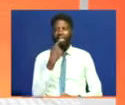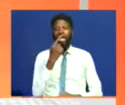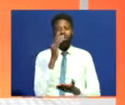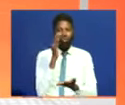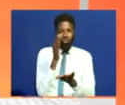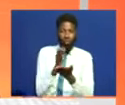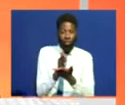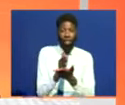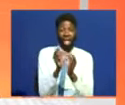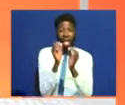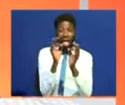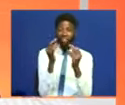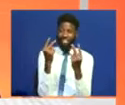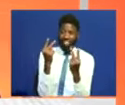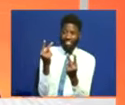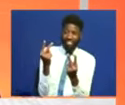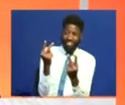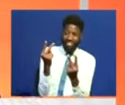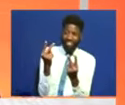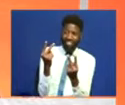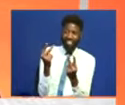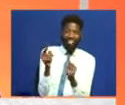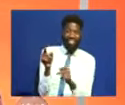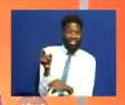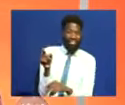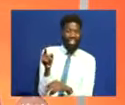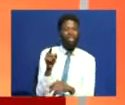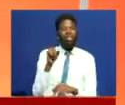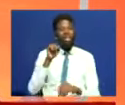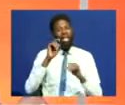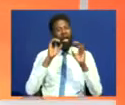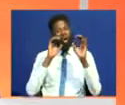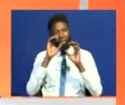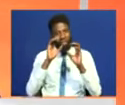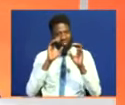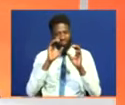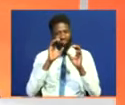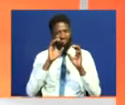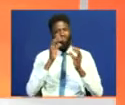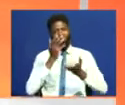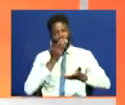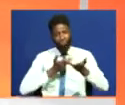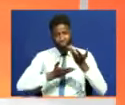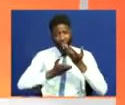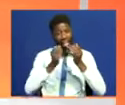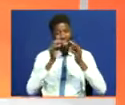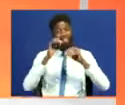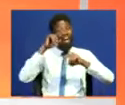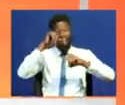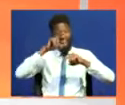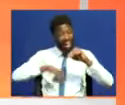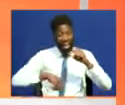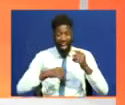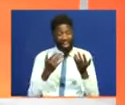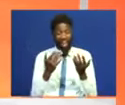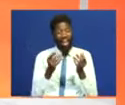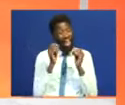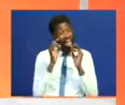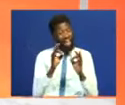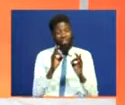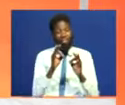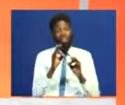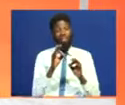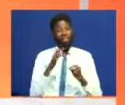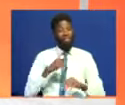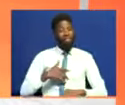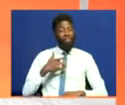signs, communicate, discuss. If it is not workable, men, if it is not working with us,